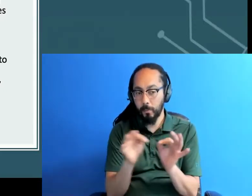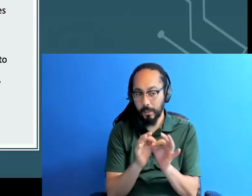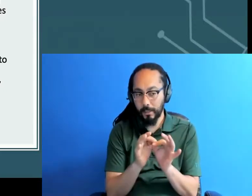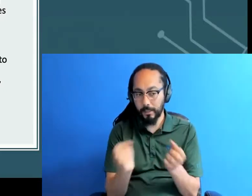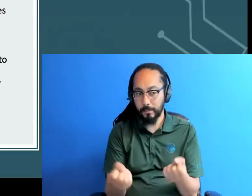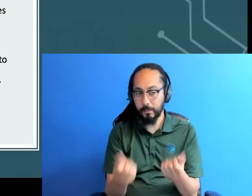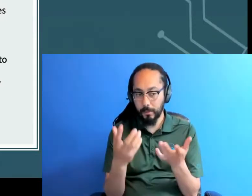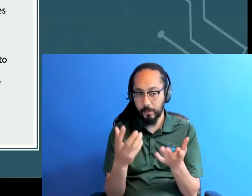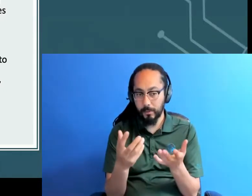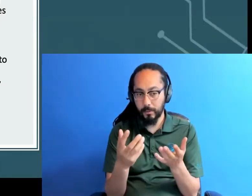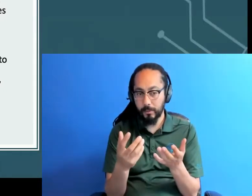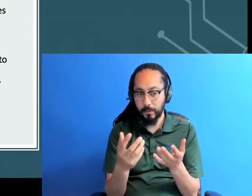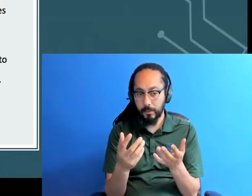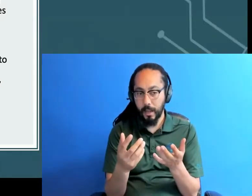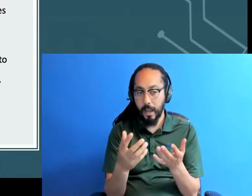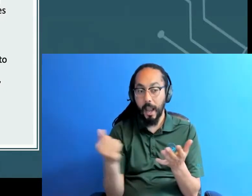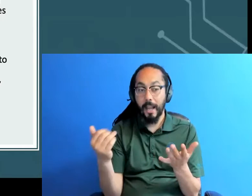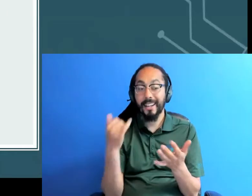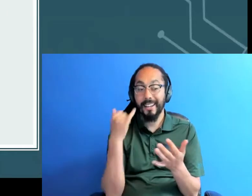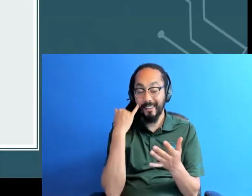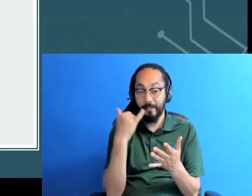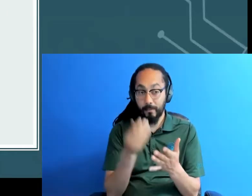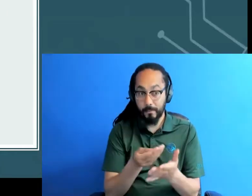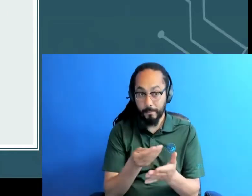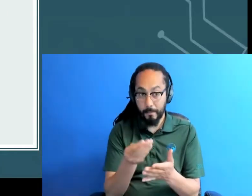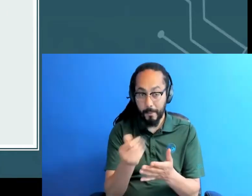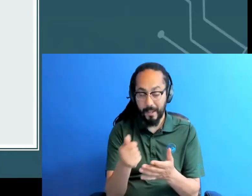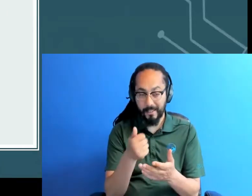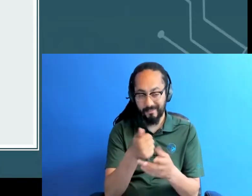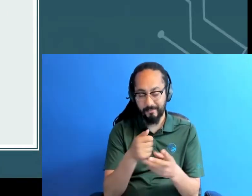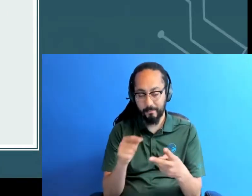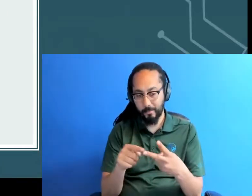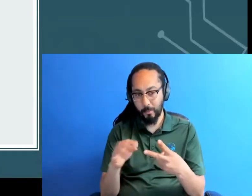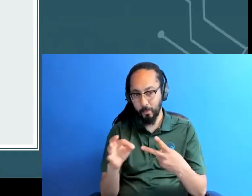what you can get at those different price points.